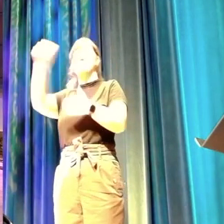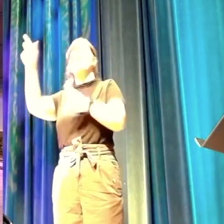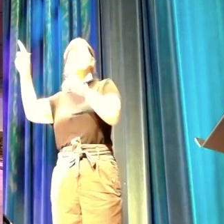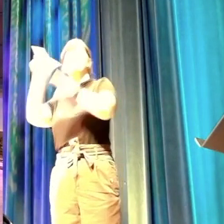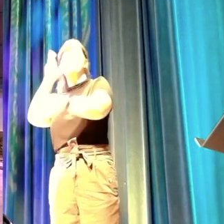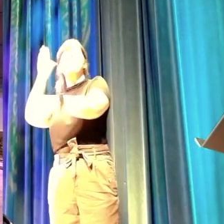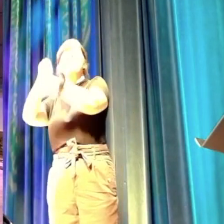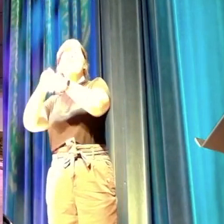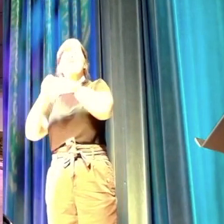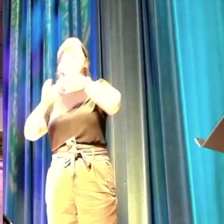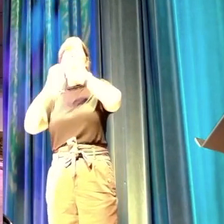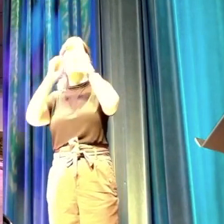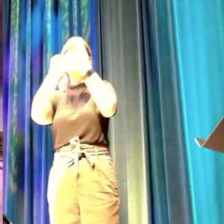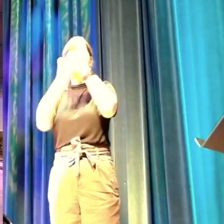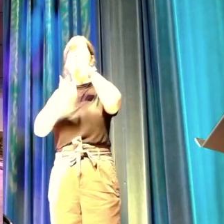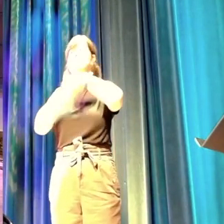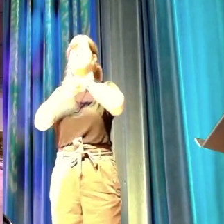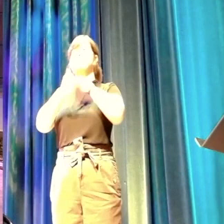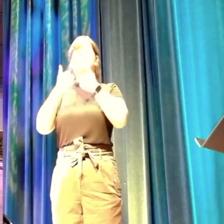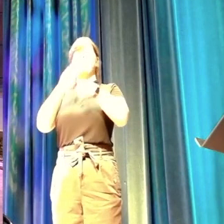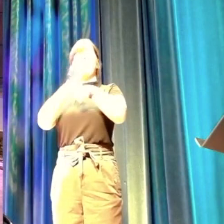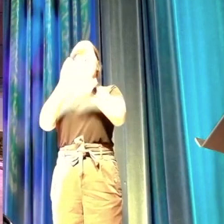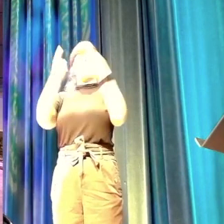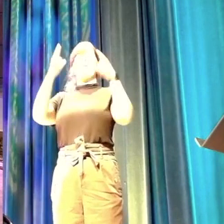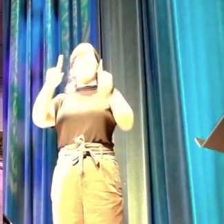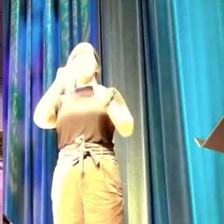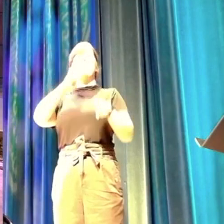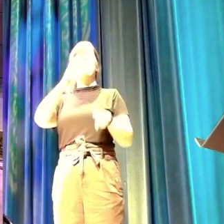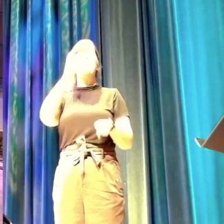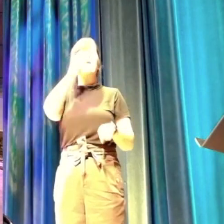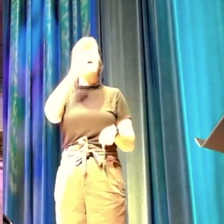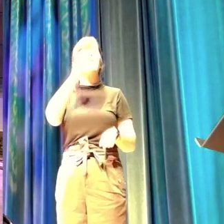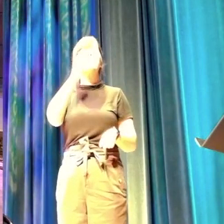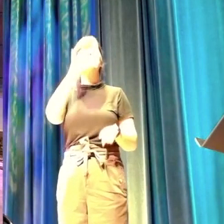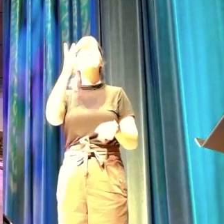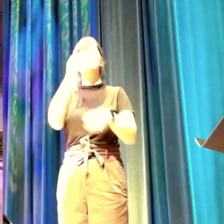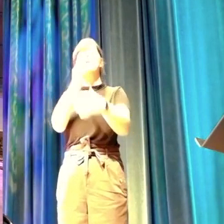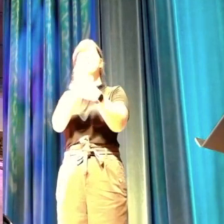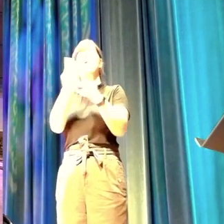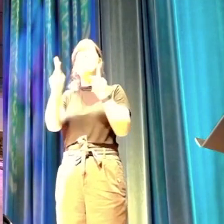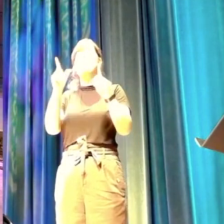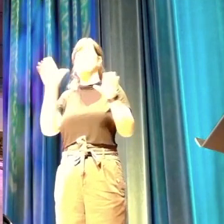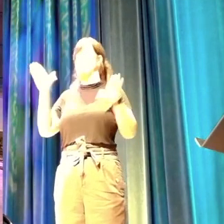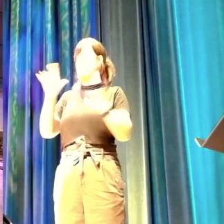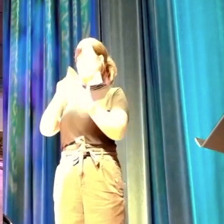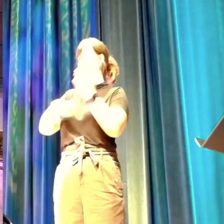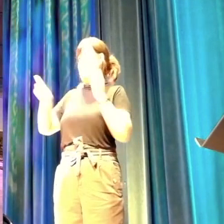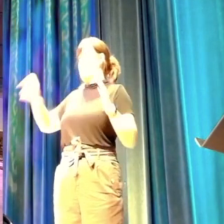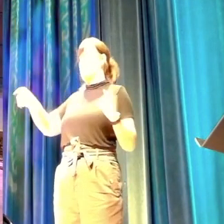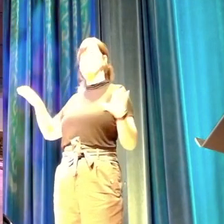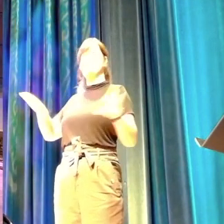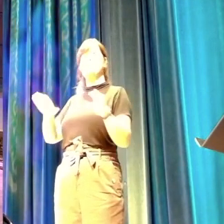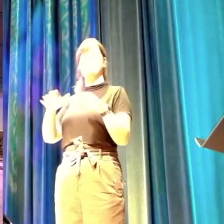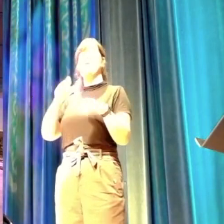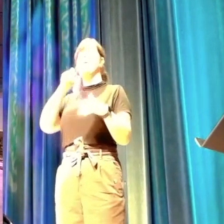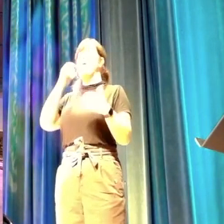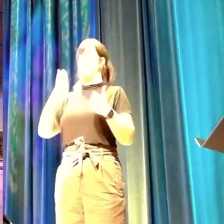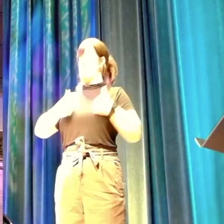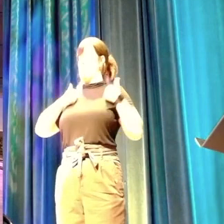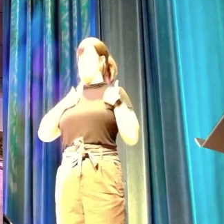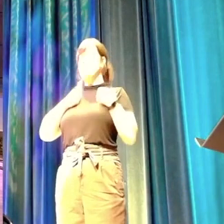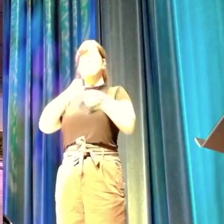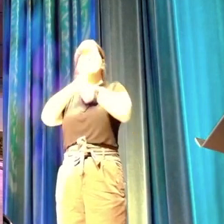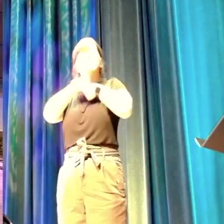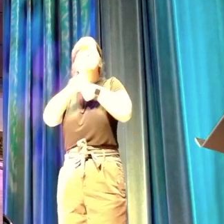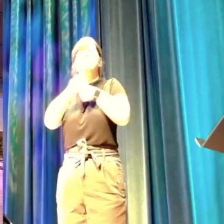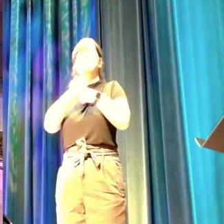made it a possibility for blind and visually impaired people to do the things that they need to do and to live a productive and full